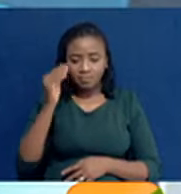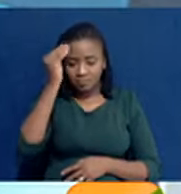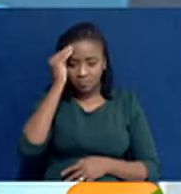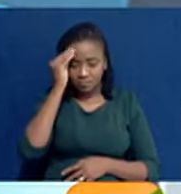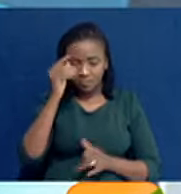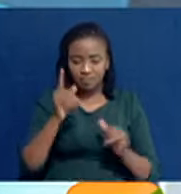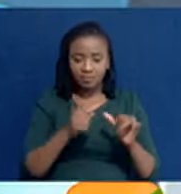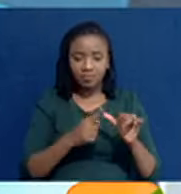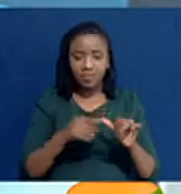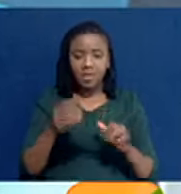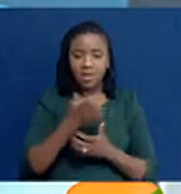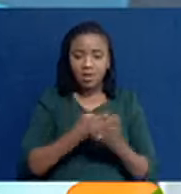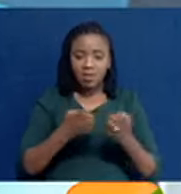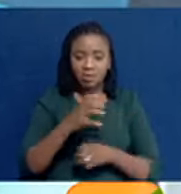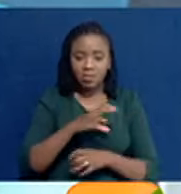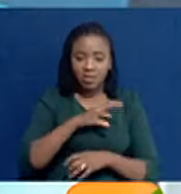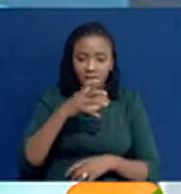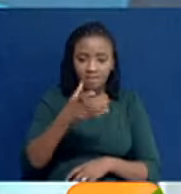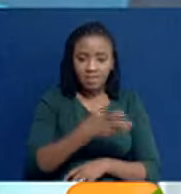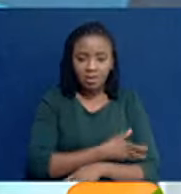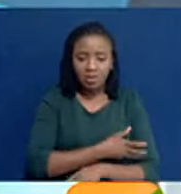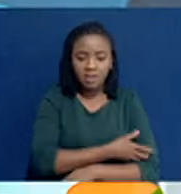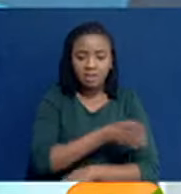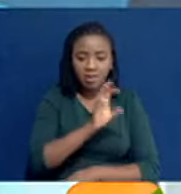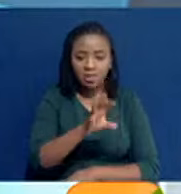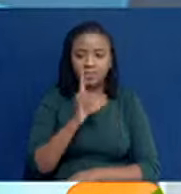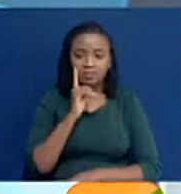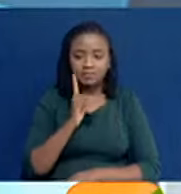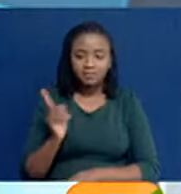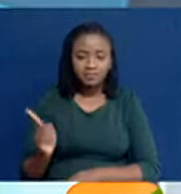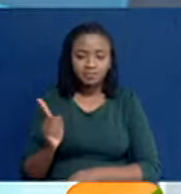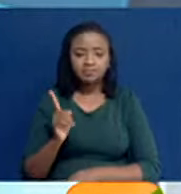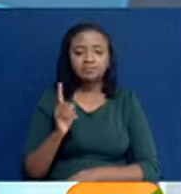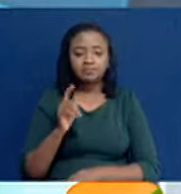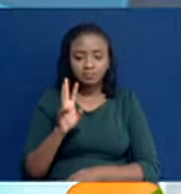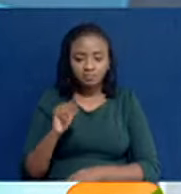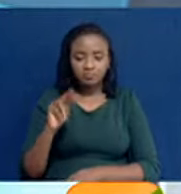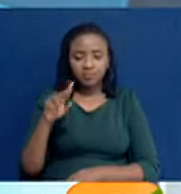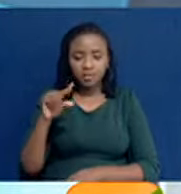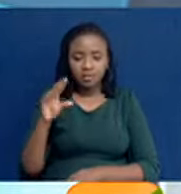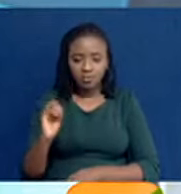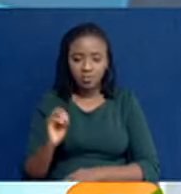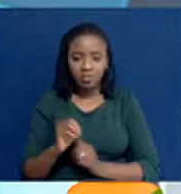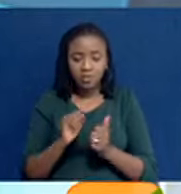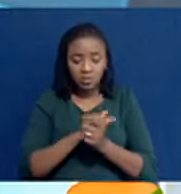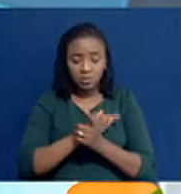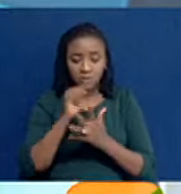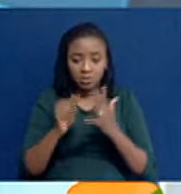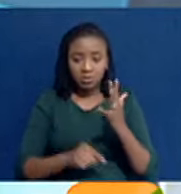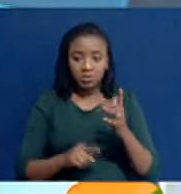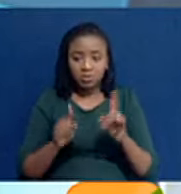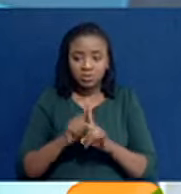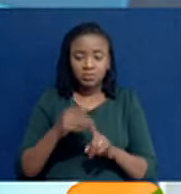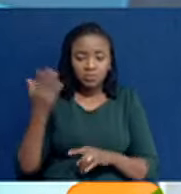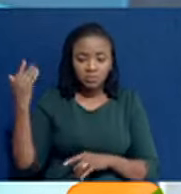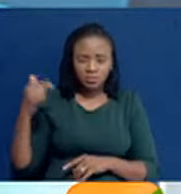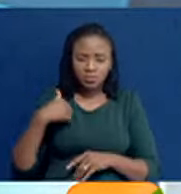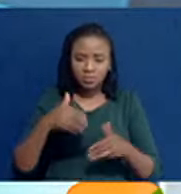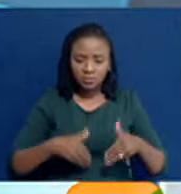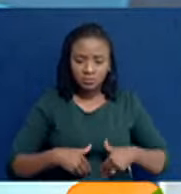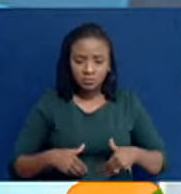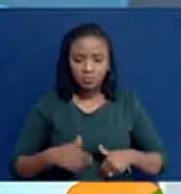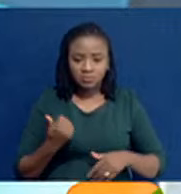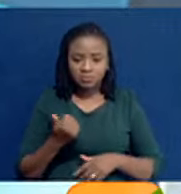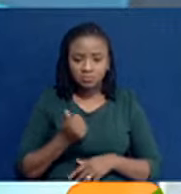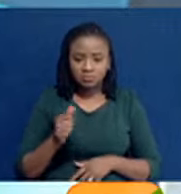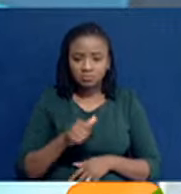empowerment, president for the region, and all those others. And a young girl then, Joyce